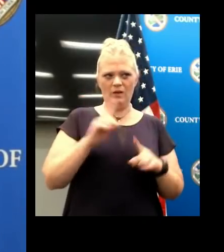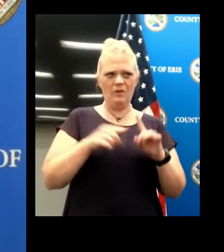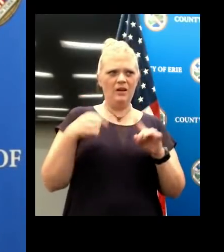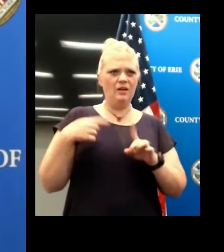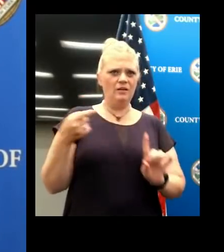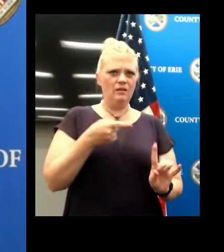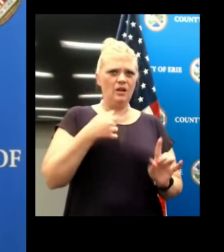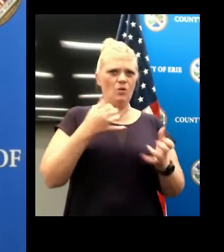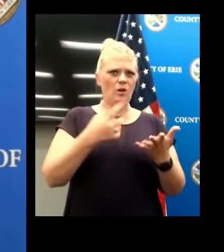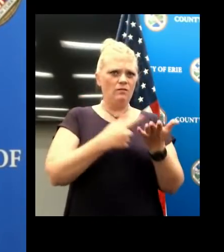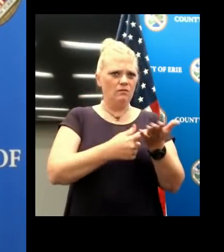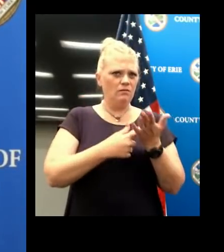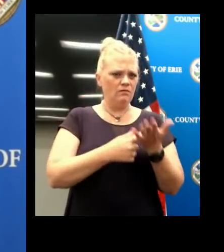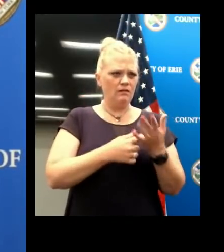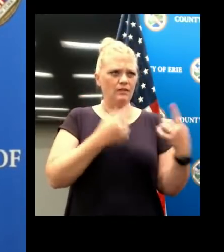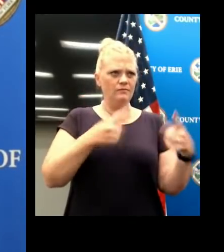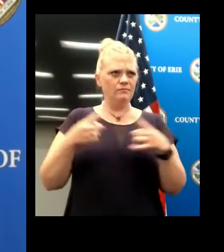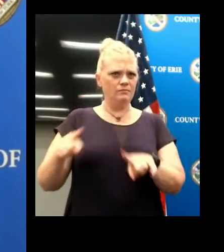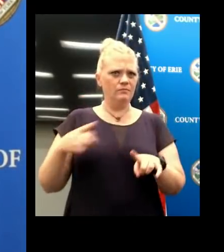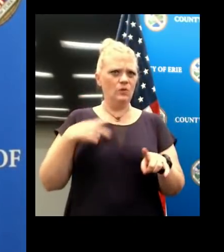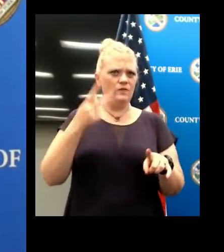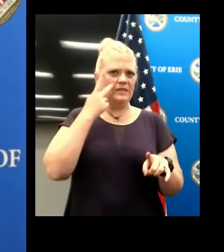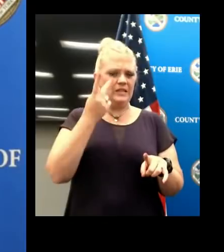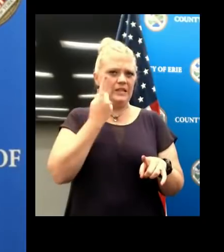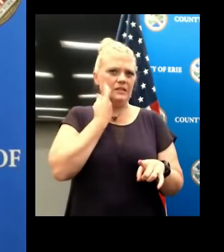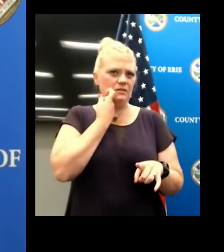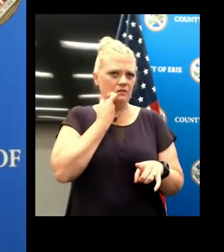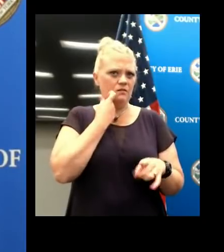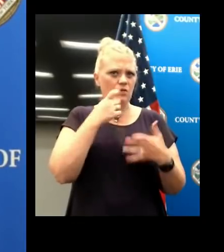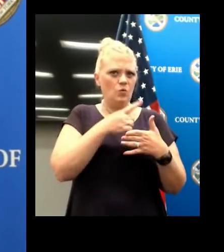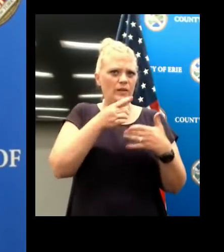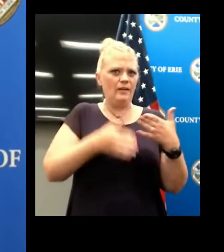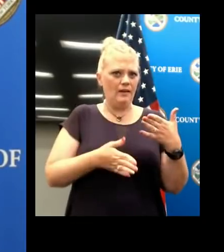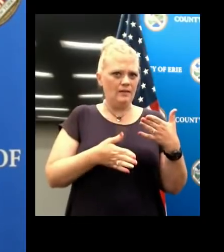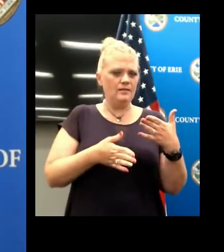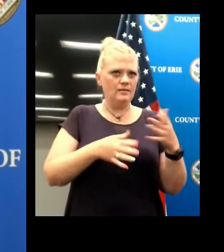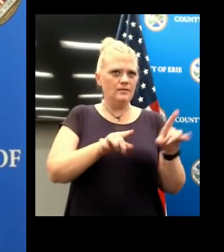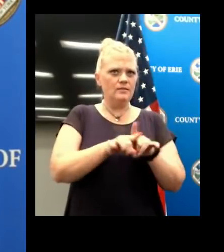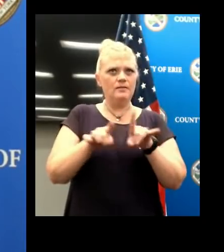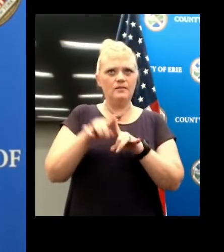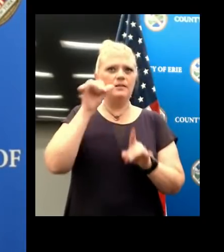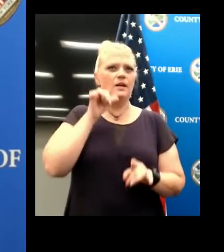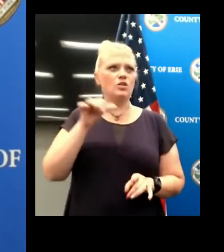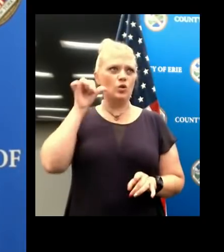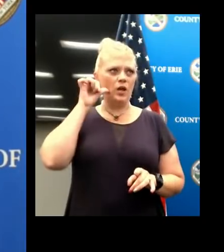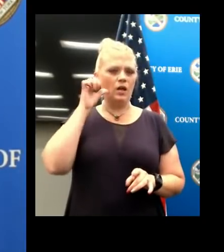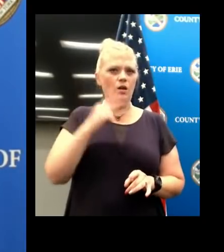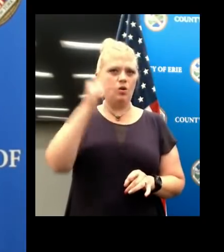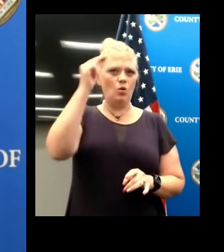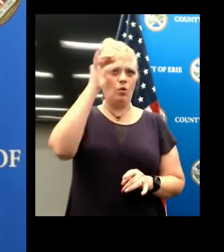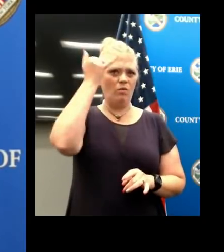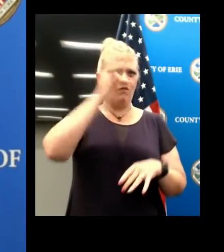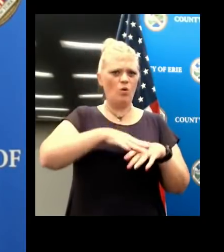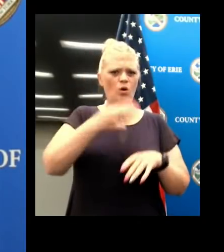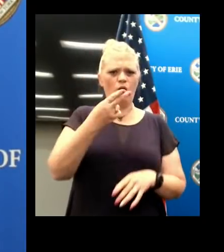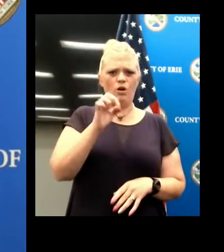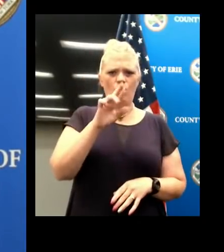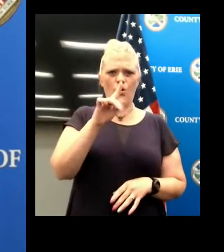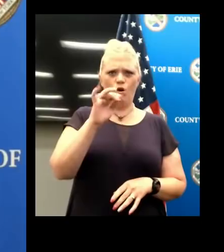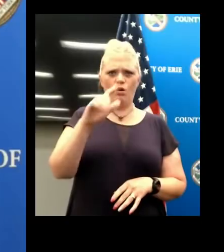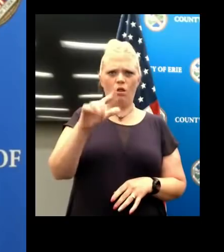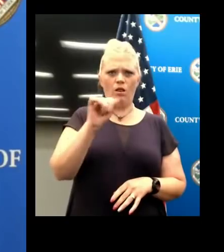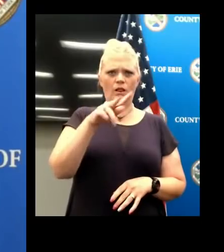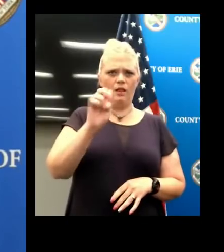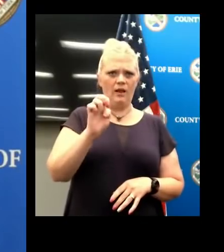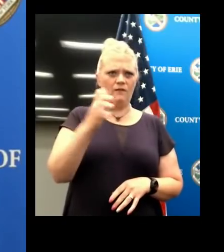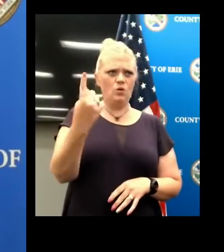about the incidences that we've seen recently over the weekend, as well as yesterday in North Buffalo on Hurdle Avenue. As someone who